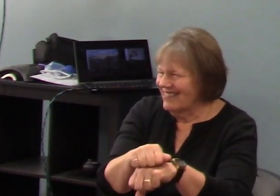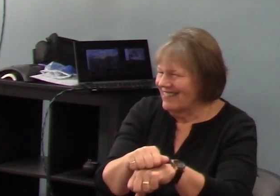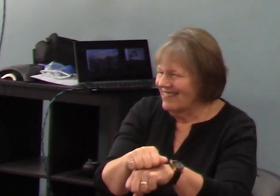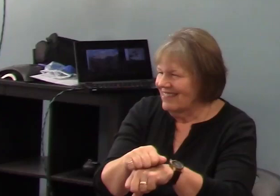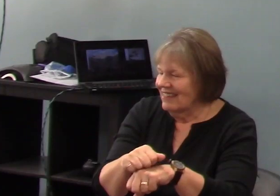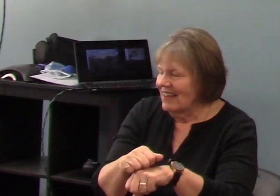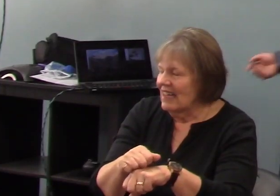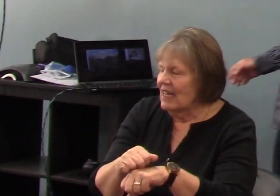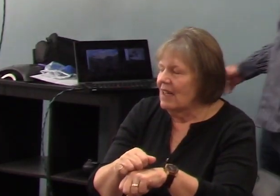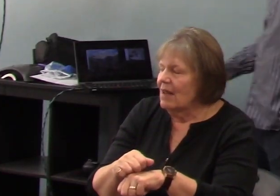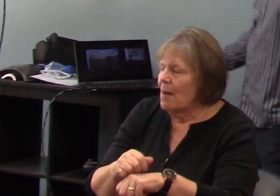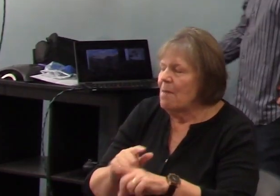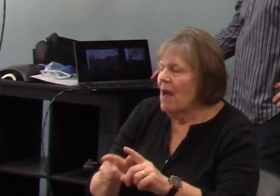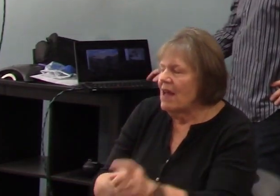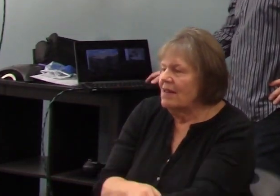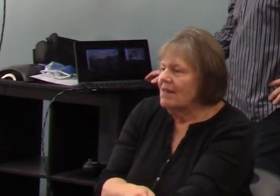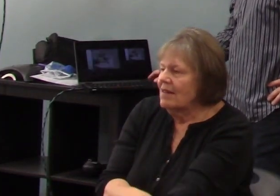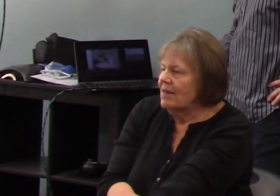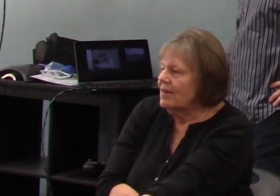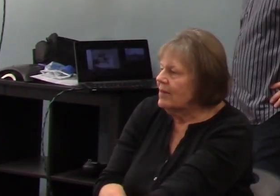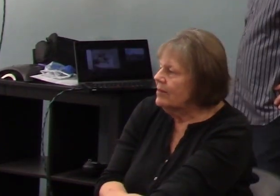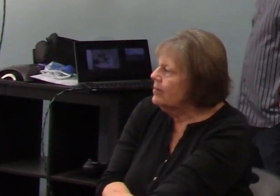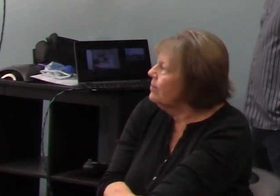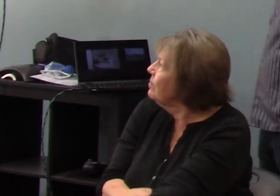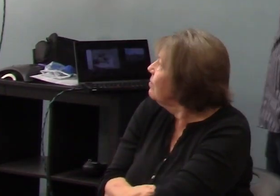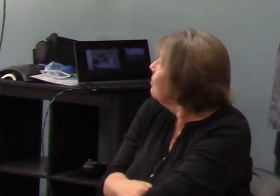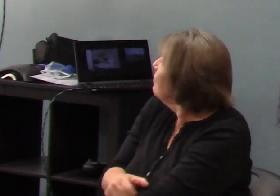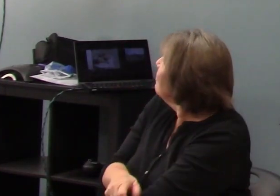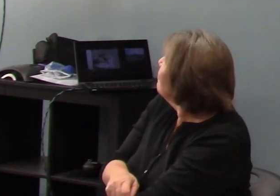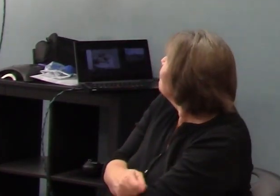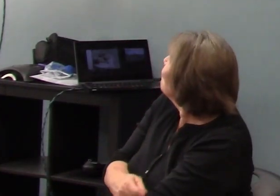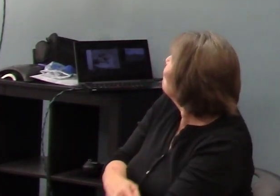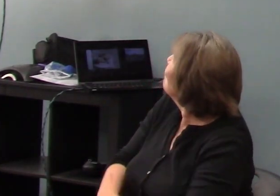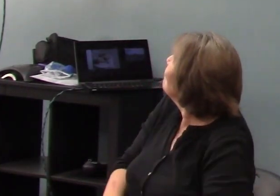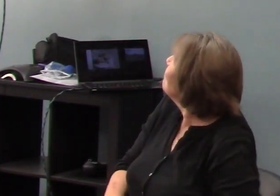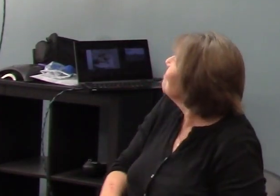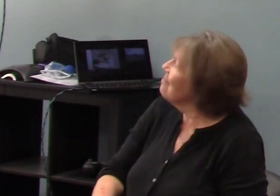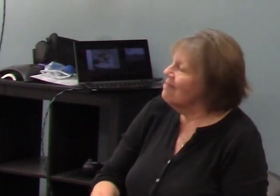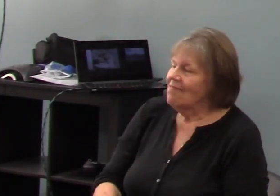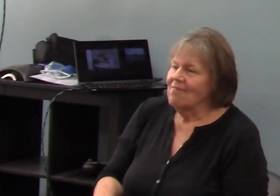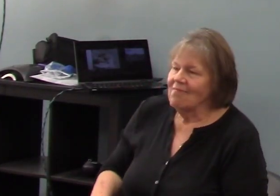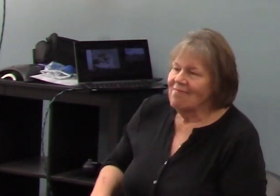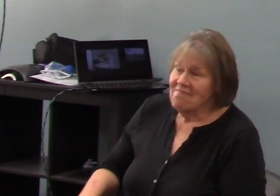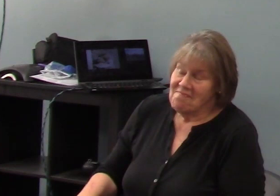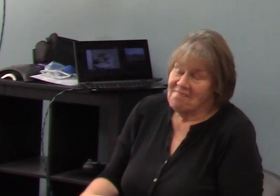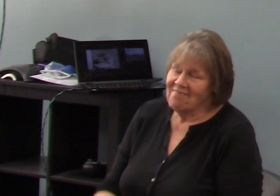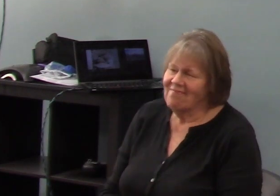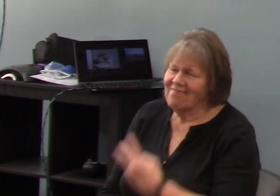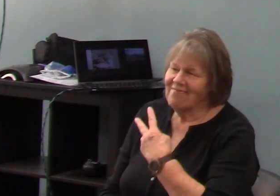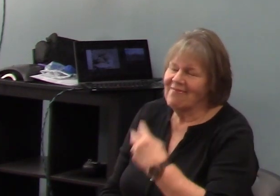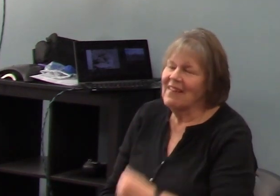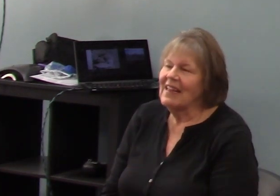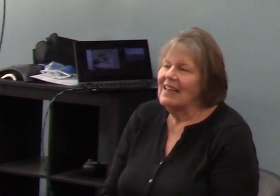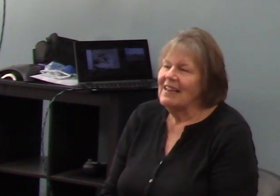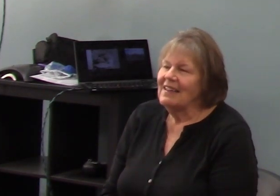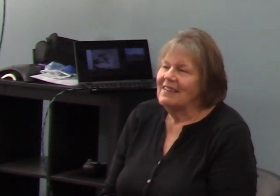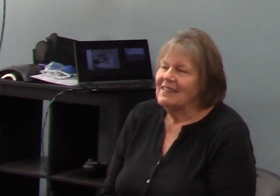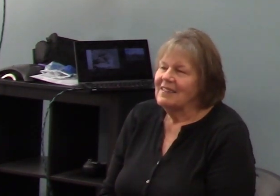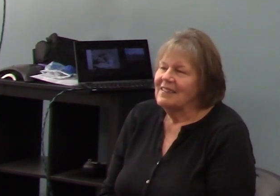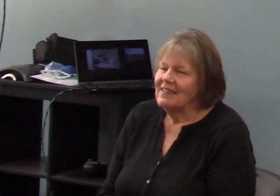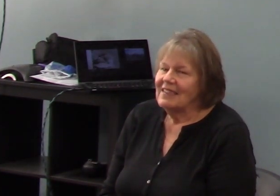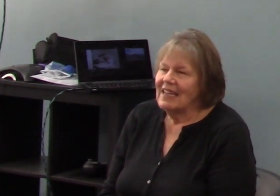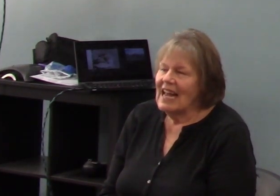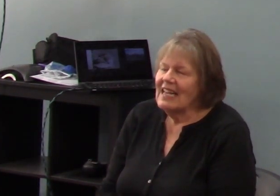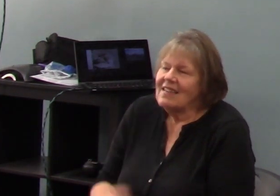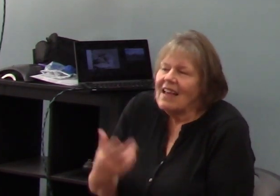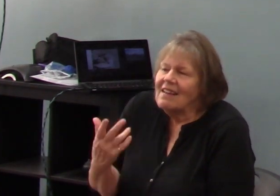What is it about these? I saw a couple more. I took some pictures. I'm like, I